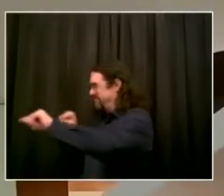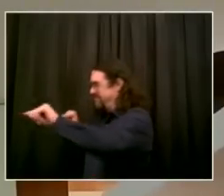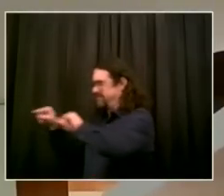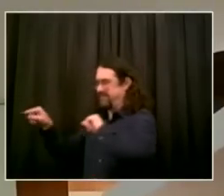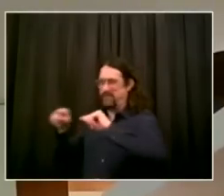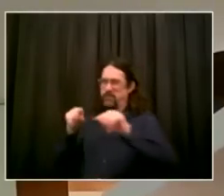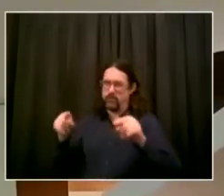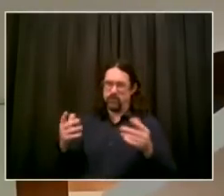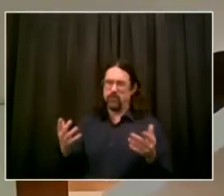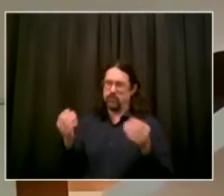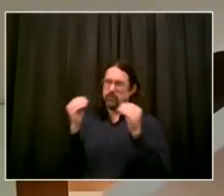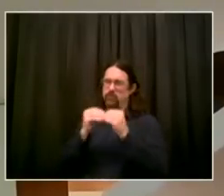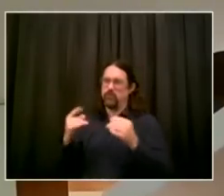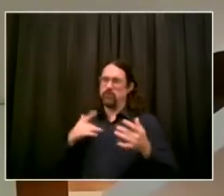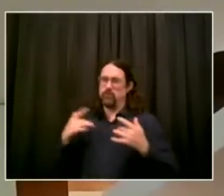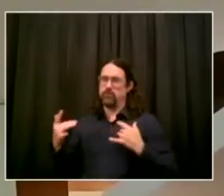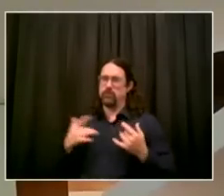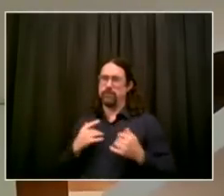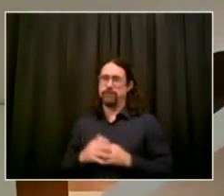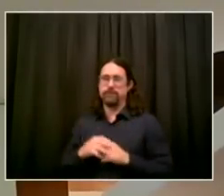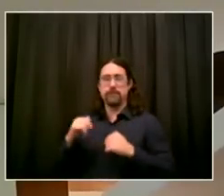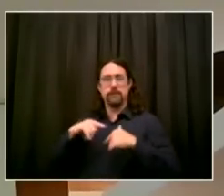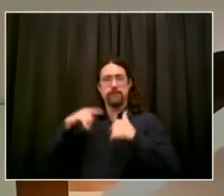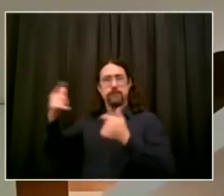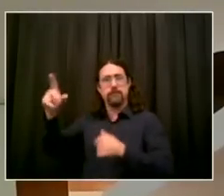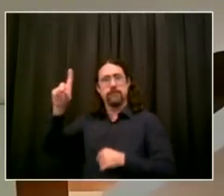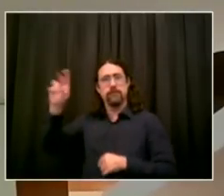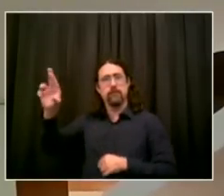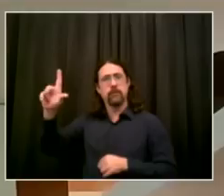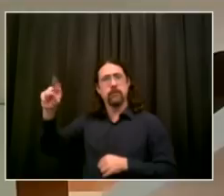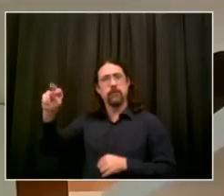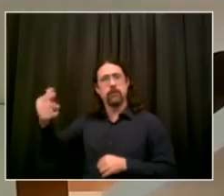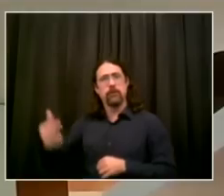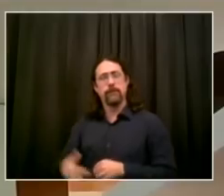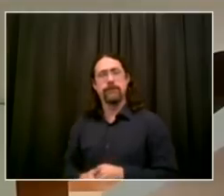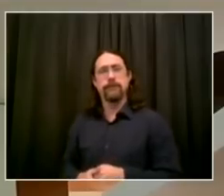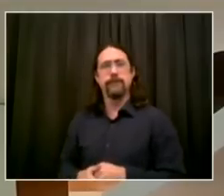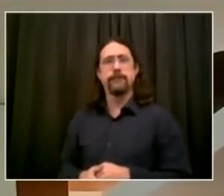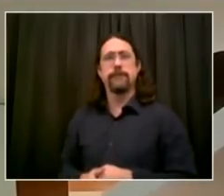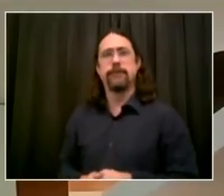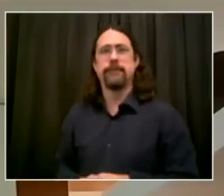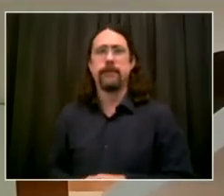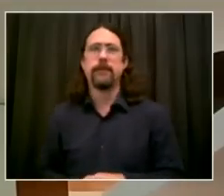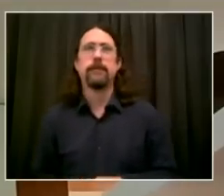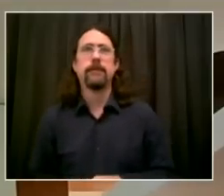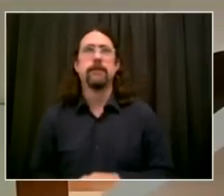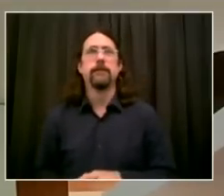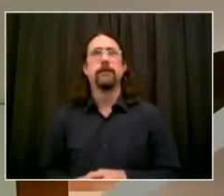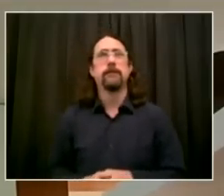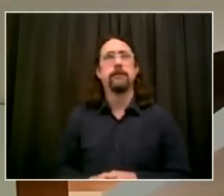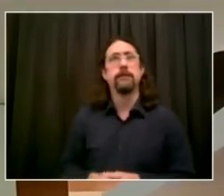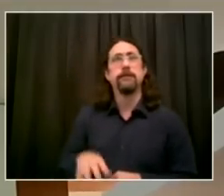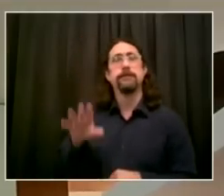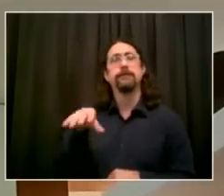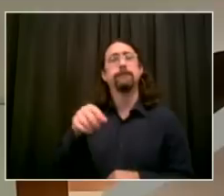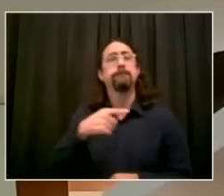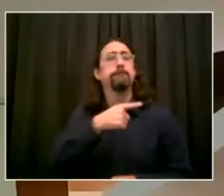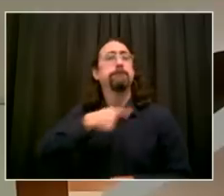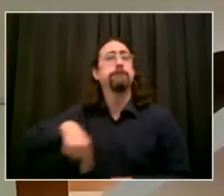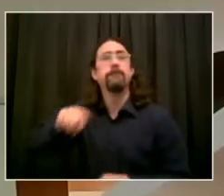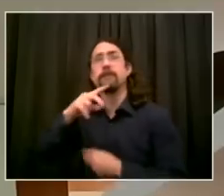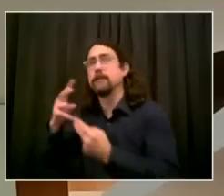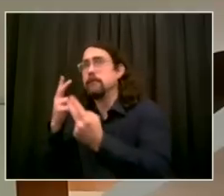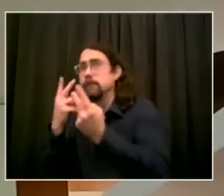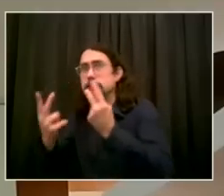members. In particular, in terms of the results we've seen when we do the actual tracing, is we've contracts with